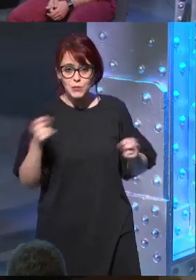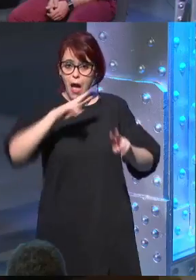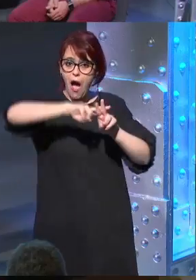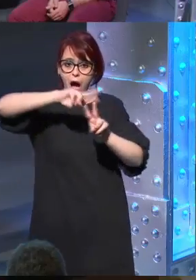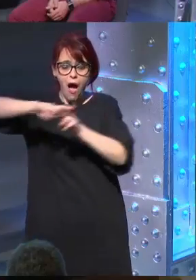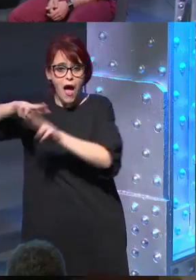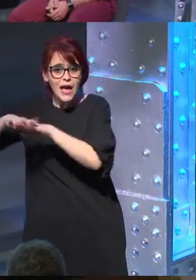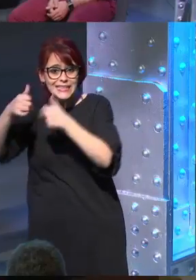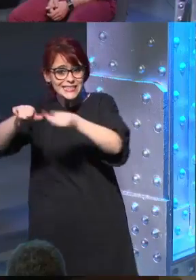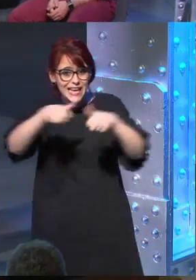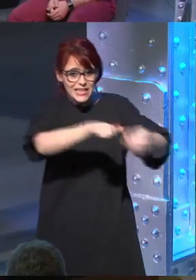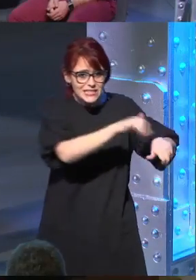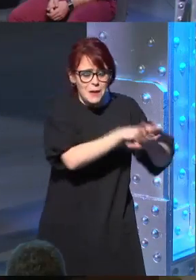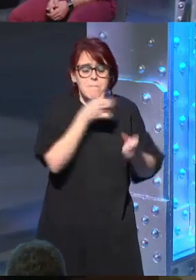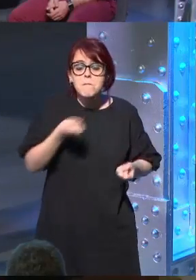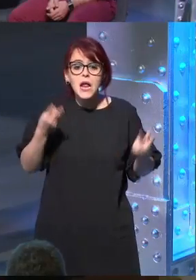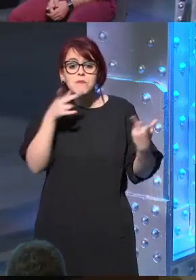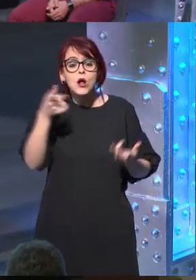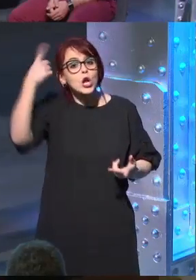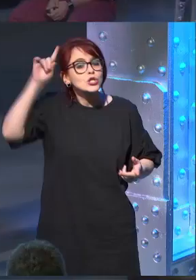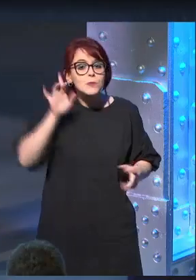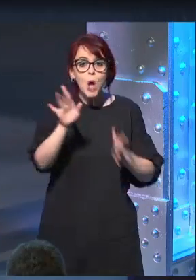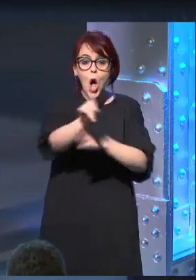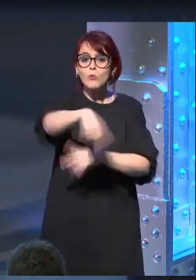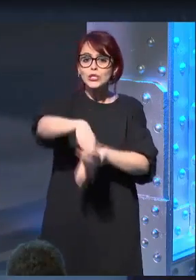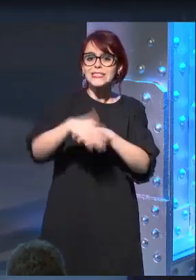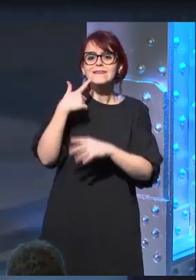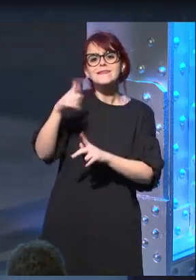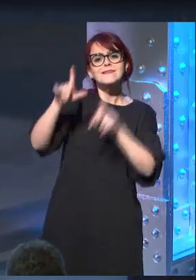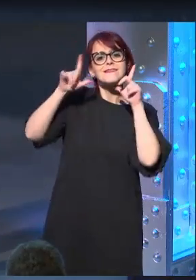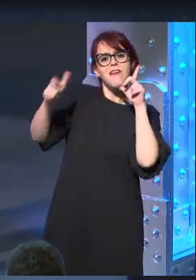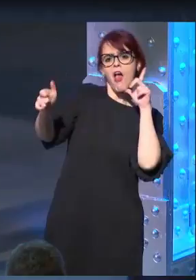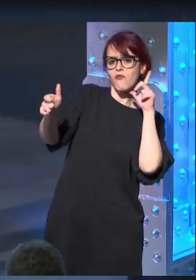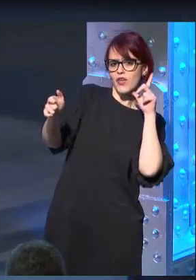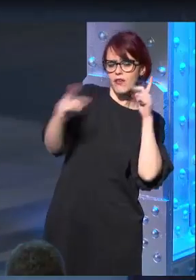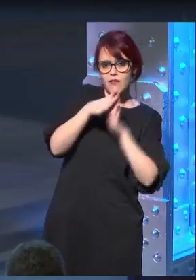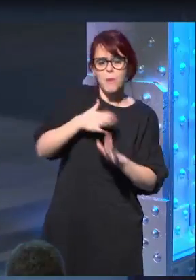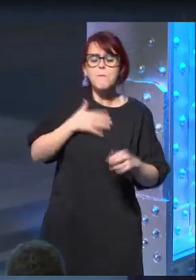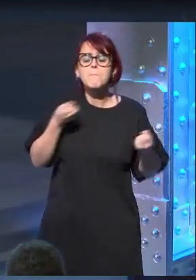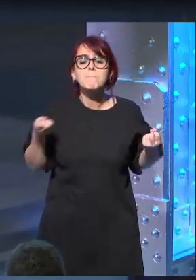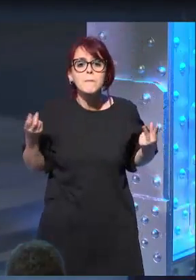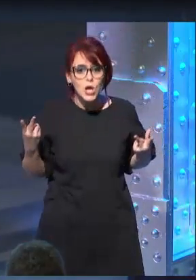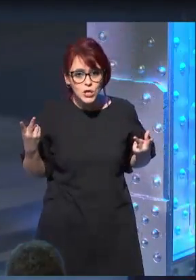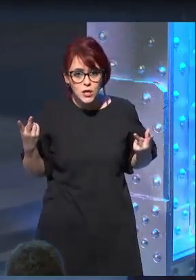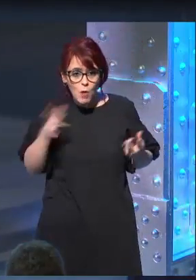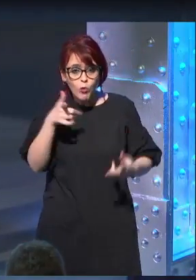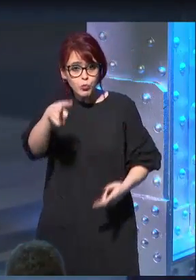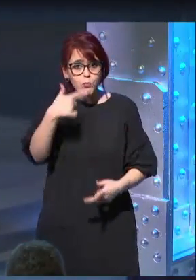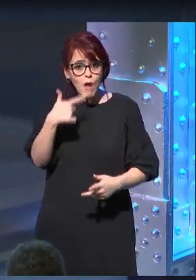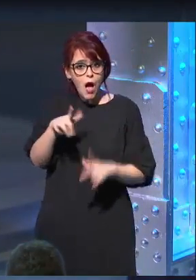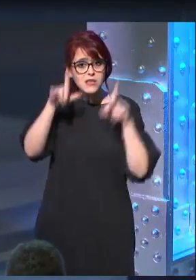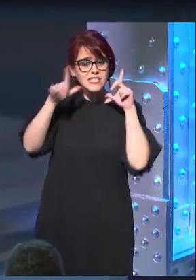I ask them if they use hashtags, they ask me, why would I use hashtags? And the question is,